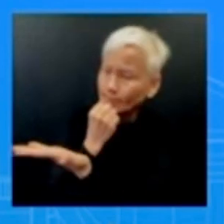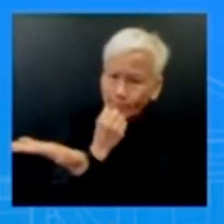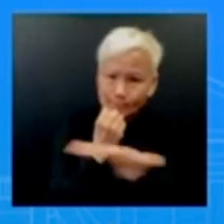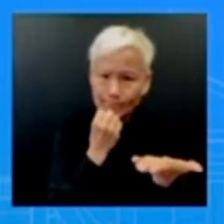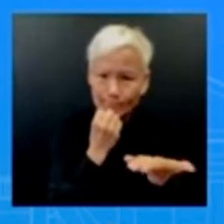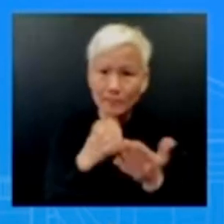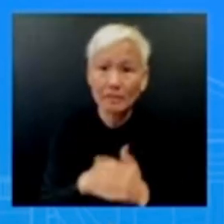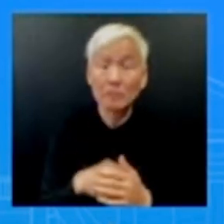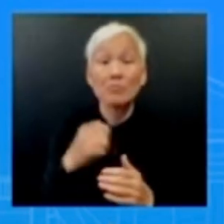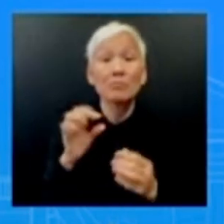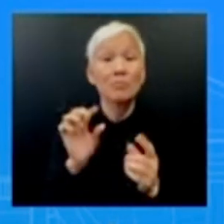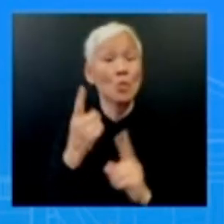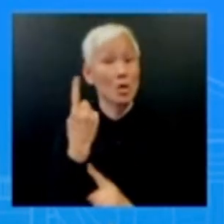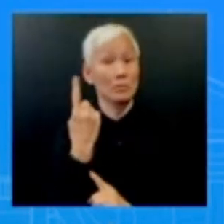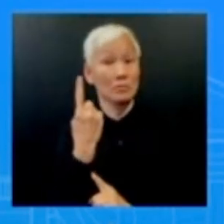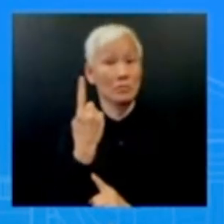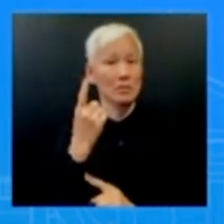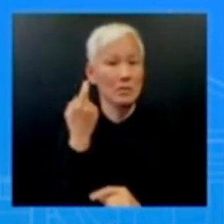yeah.